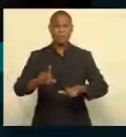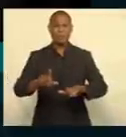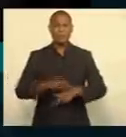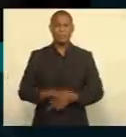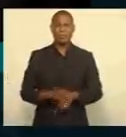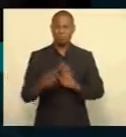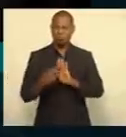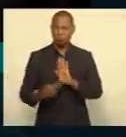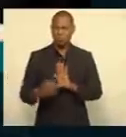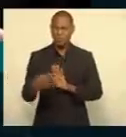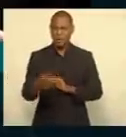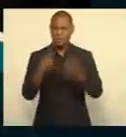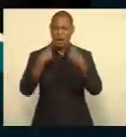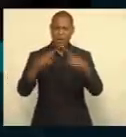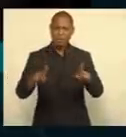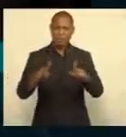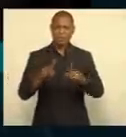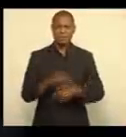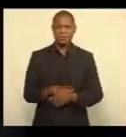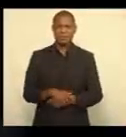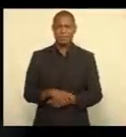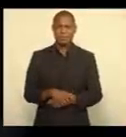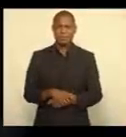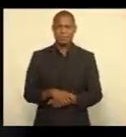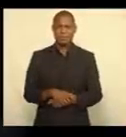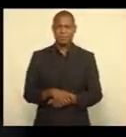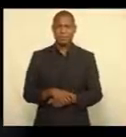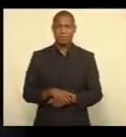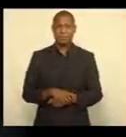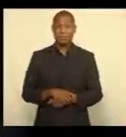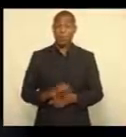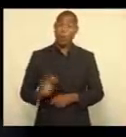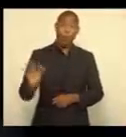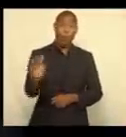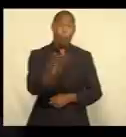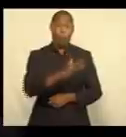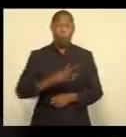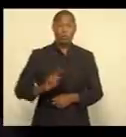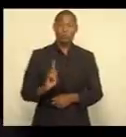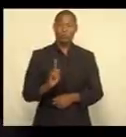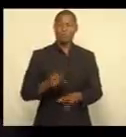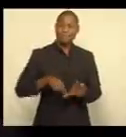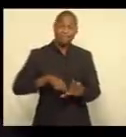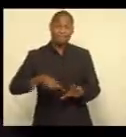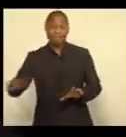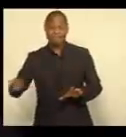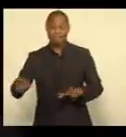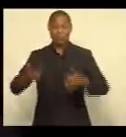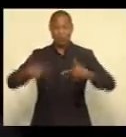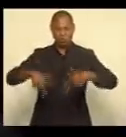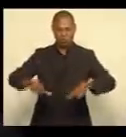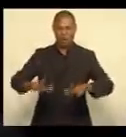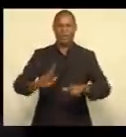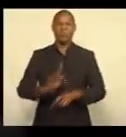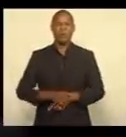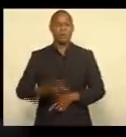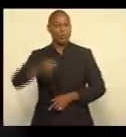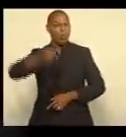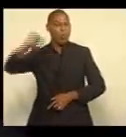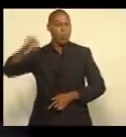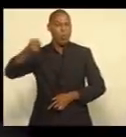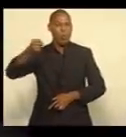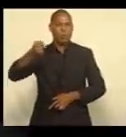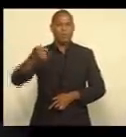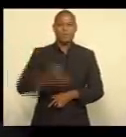announced? Edwin, all outbound inter-island passenger travel will be suspended from midday tomorrow. This has